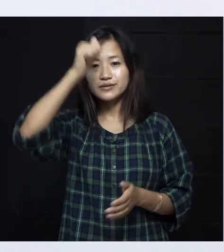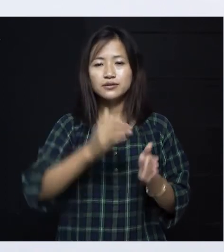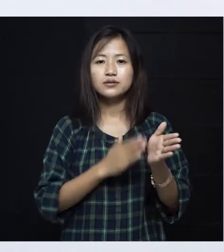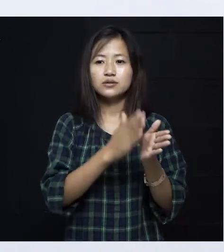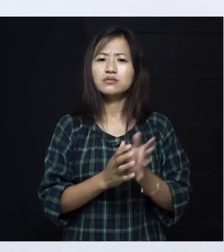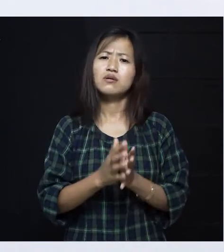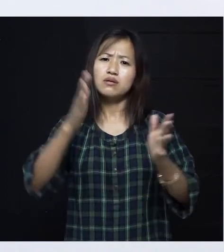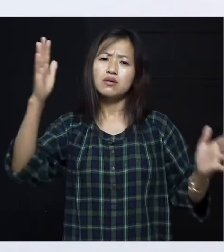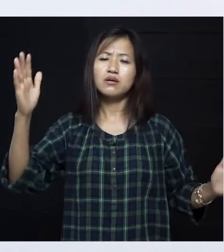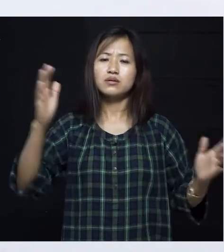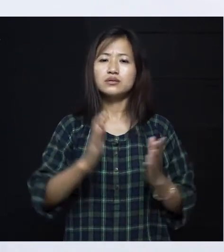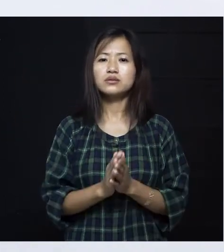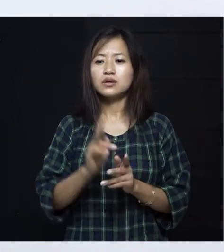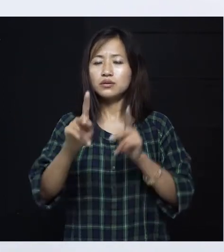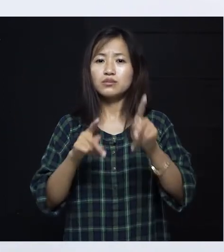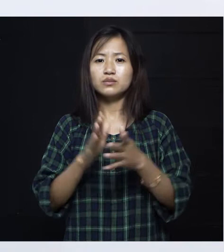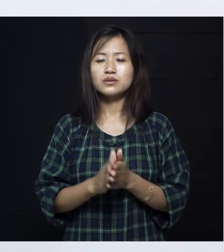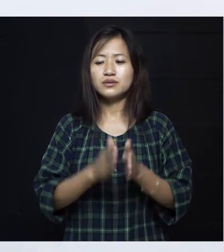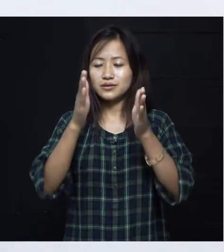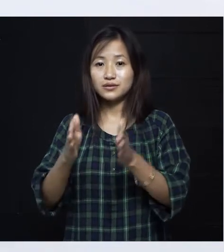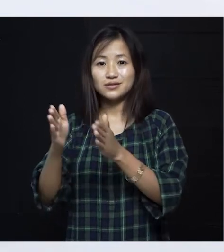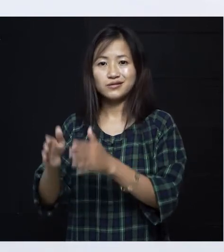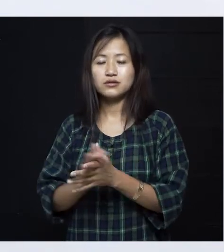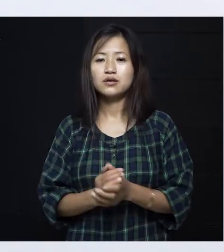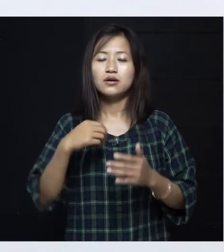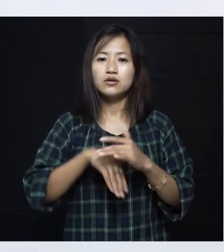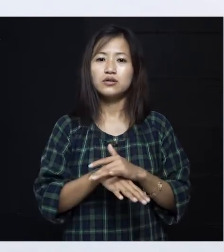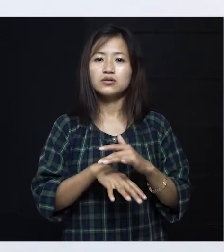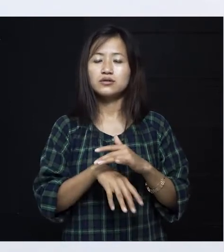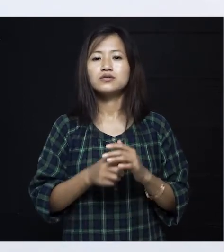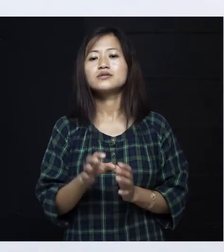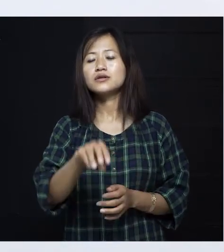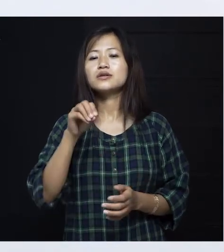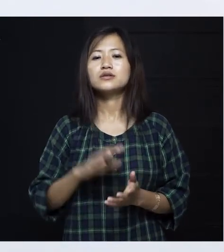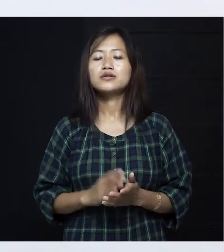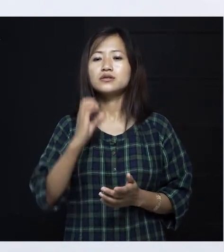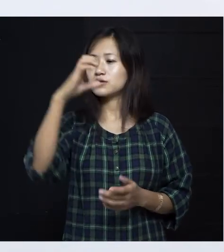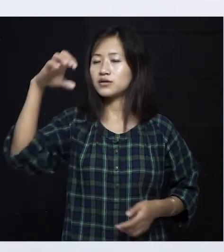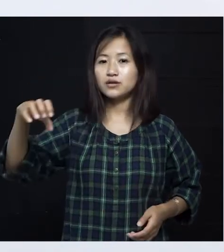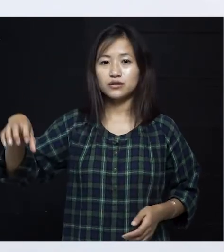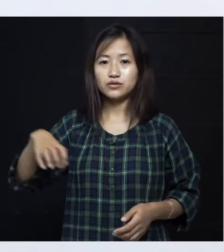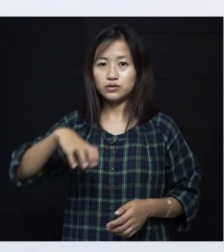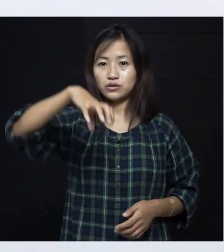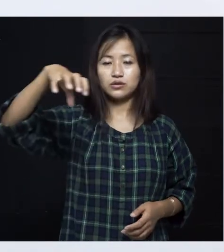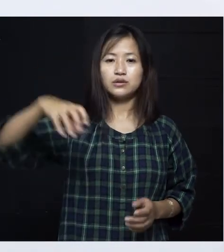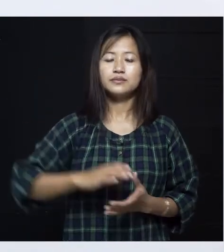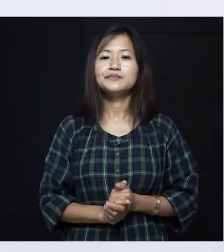is the largest public sector undertaking in the country. Okay, railway is the